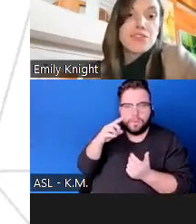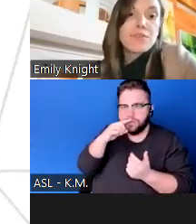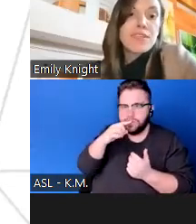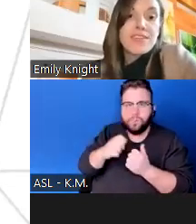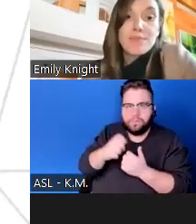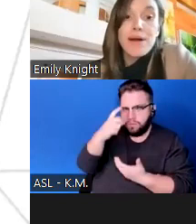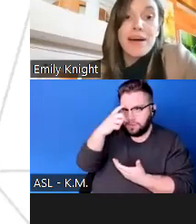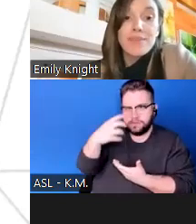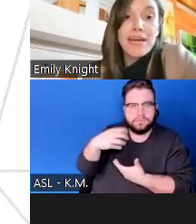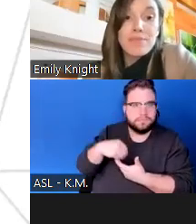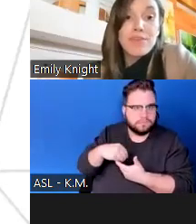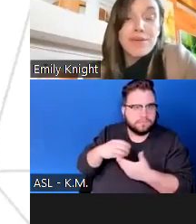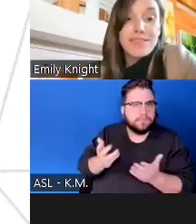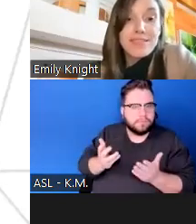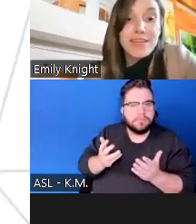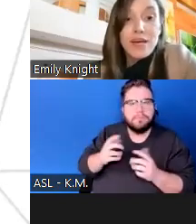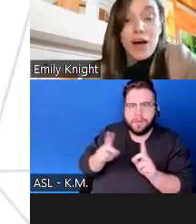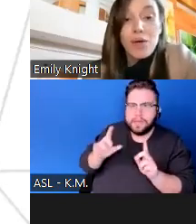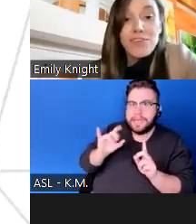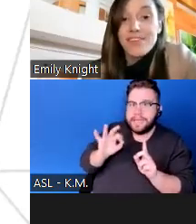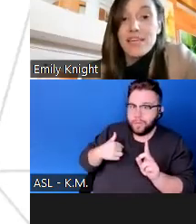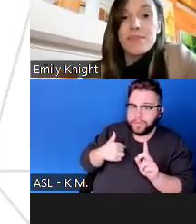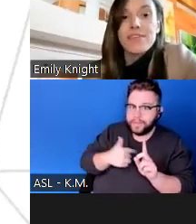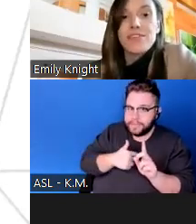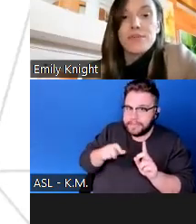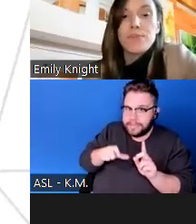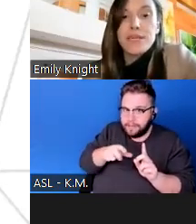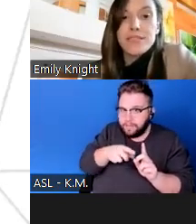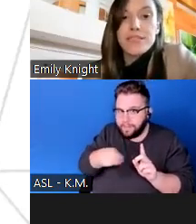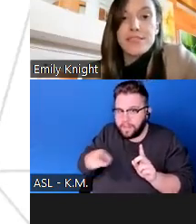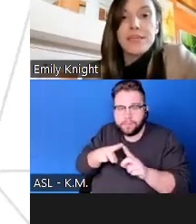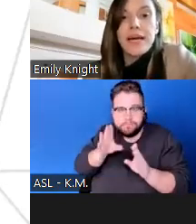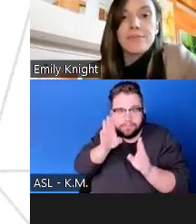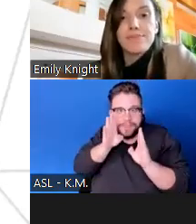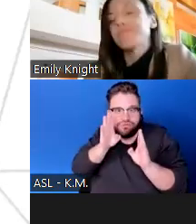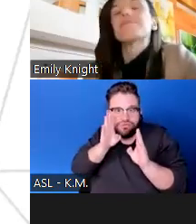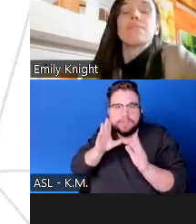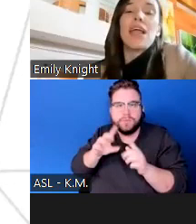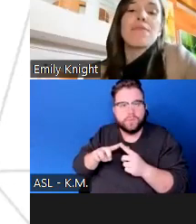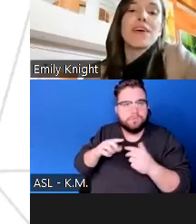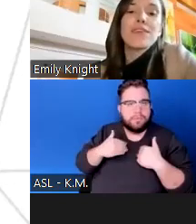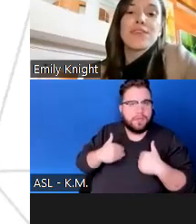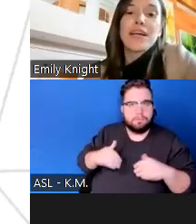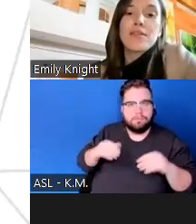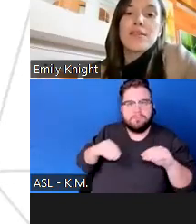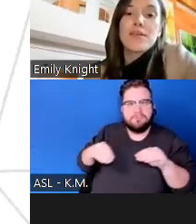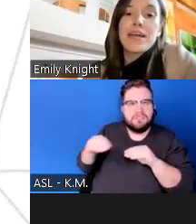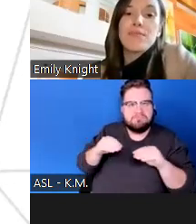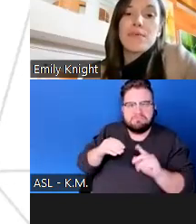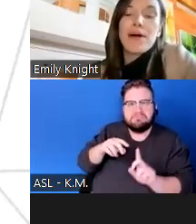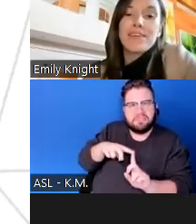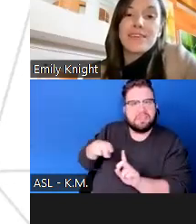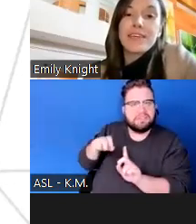movements, children with autism process body movements almost the same as their typical peers. And we also saw that the